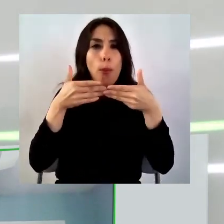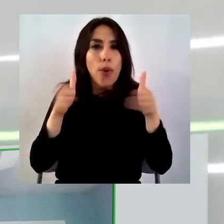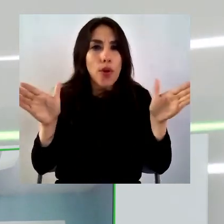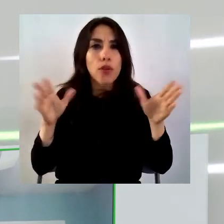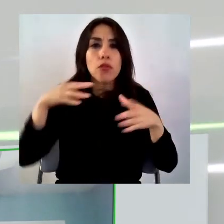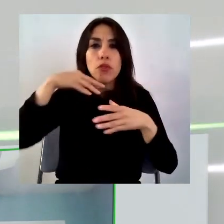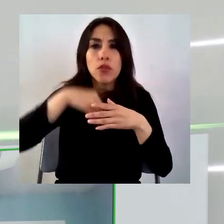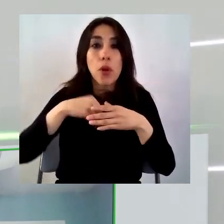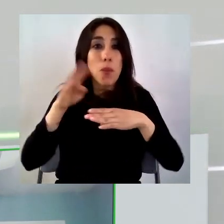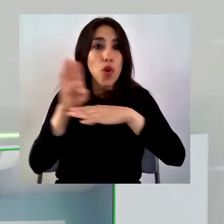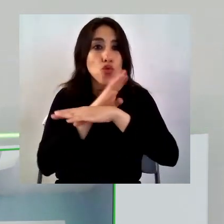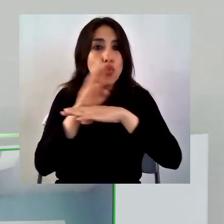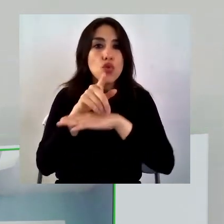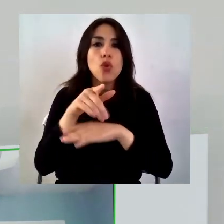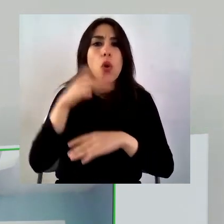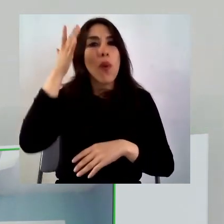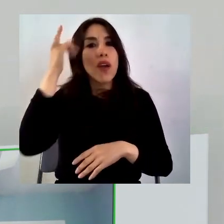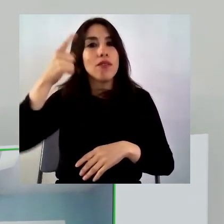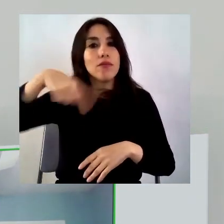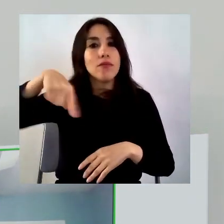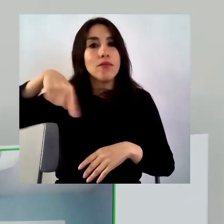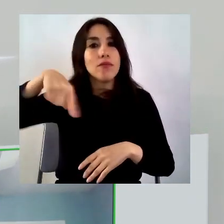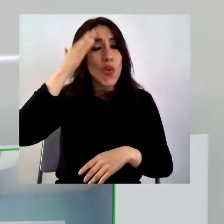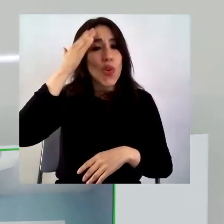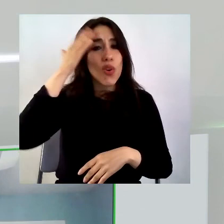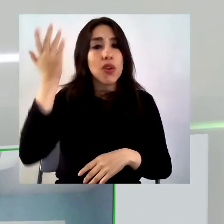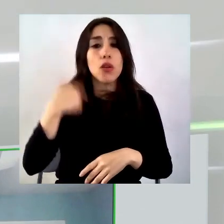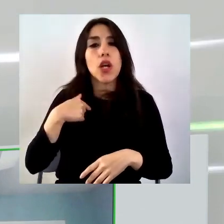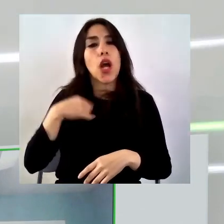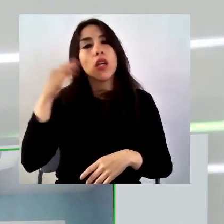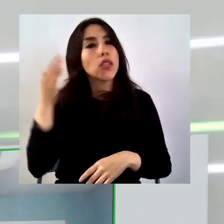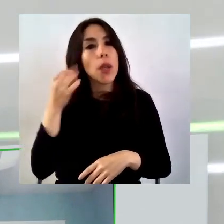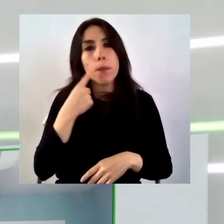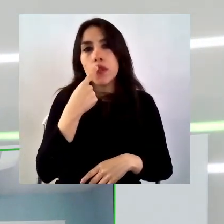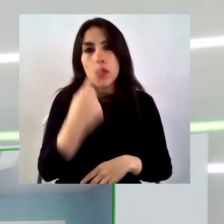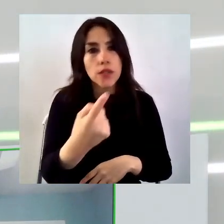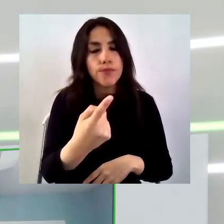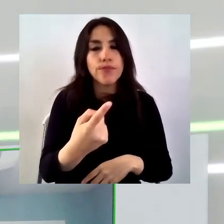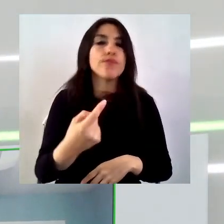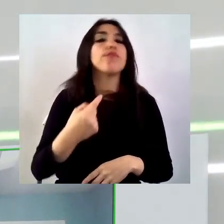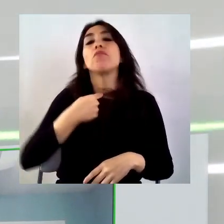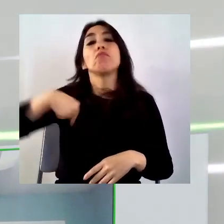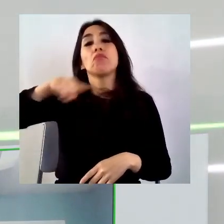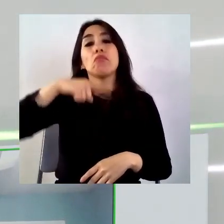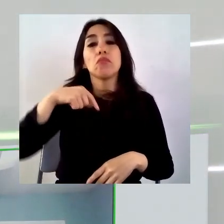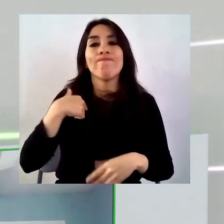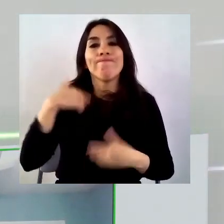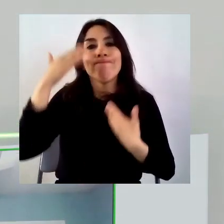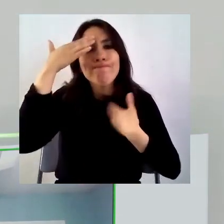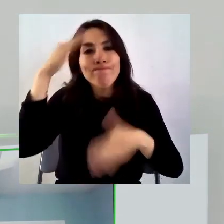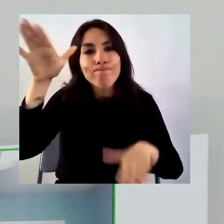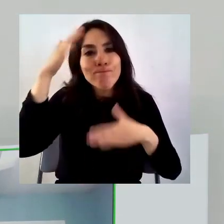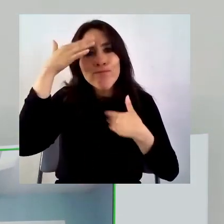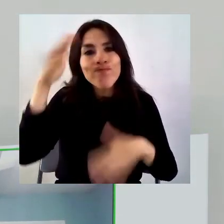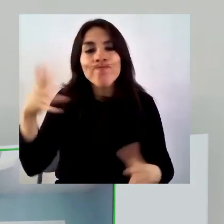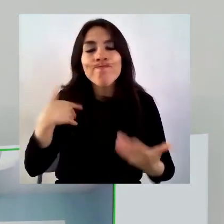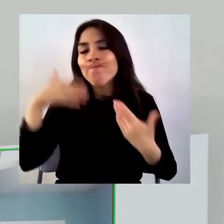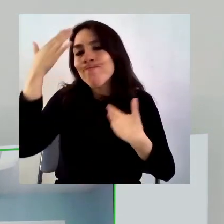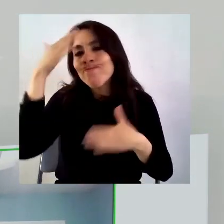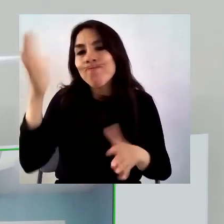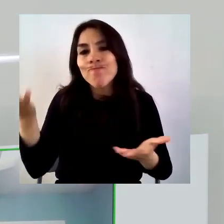say is, we don't know what we don't know. And the needs of those of us with